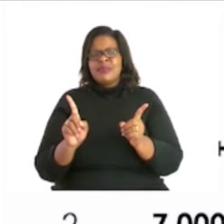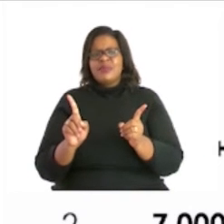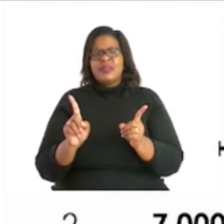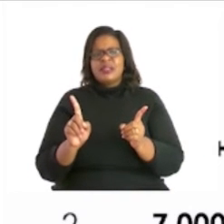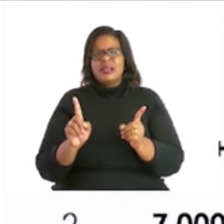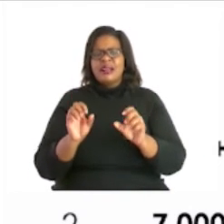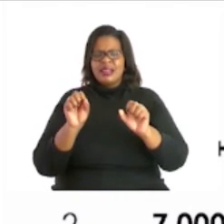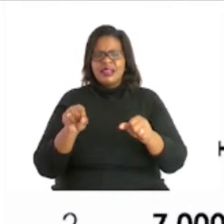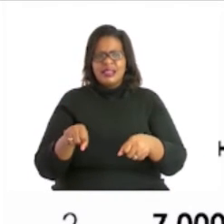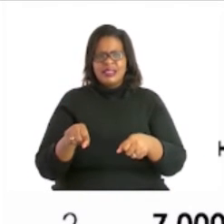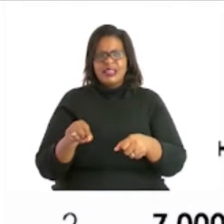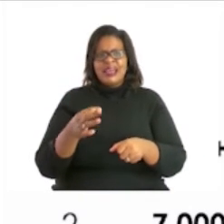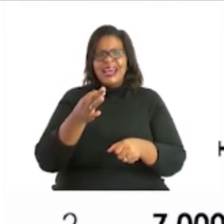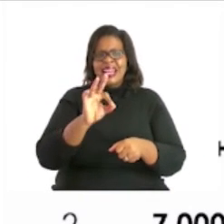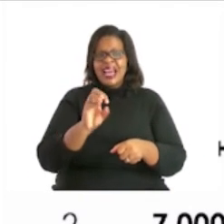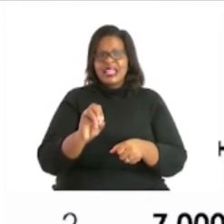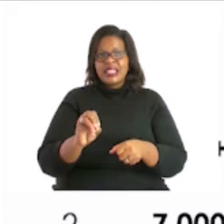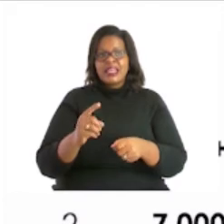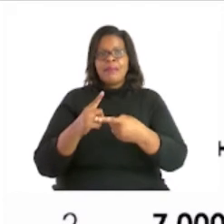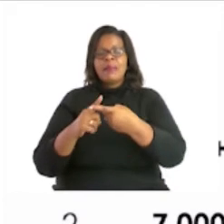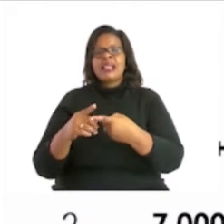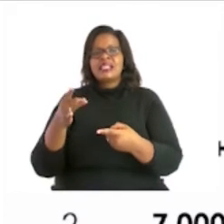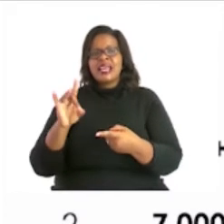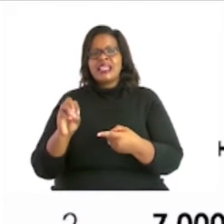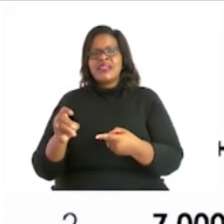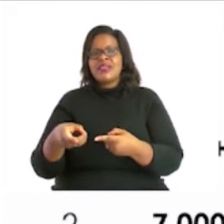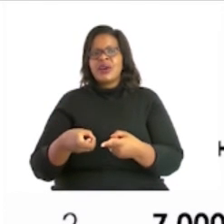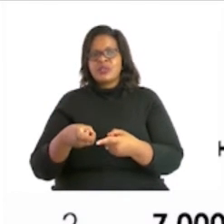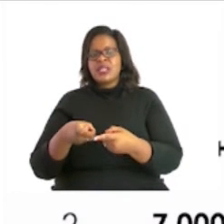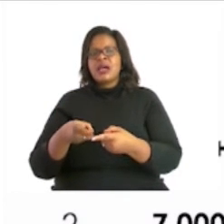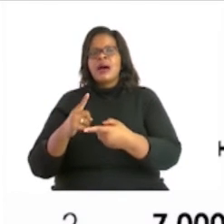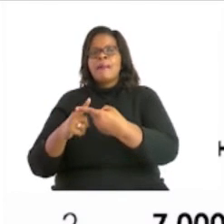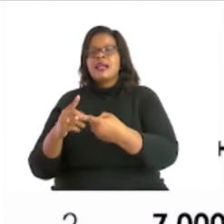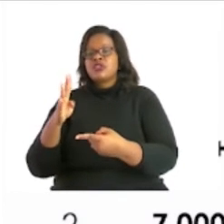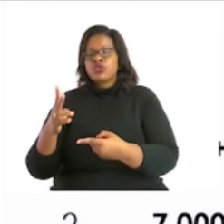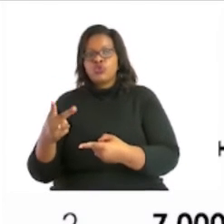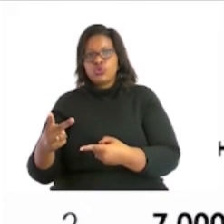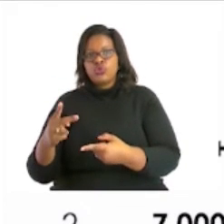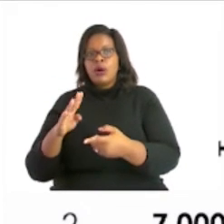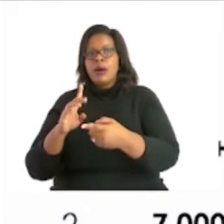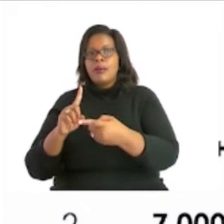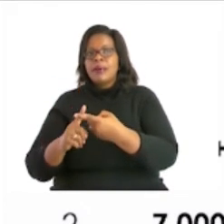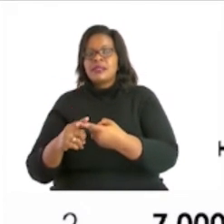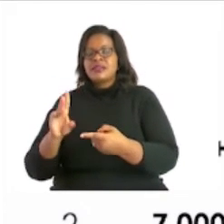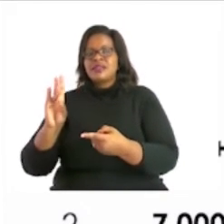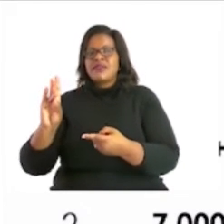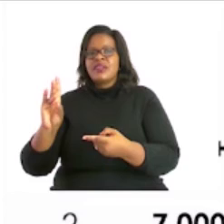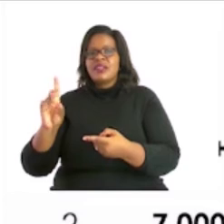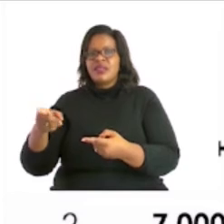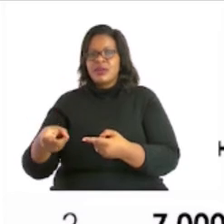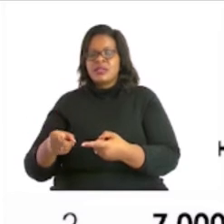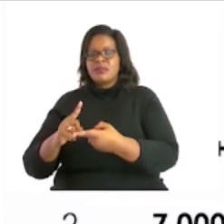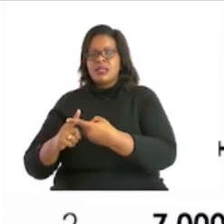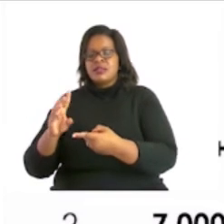it's 90 plus 80,000 plus 2 plus 7,000 plus 600.